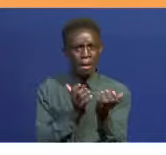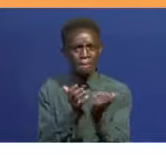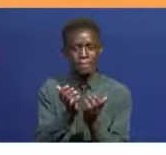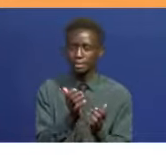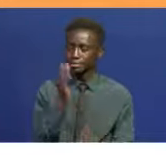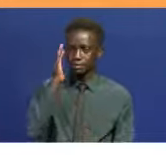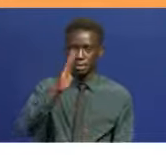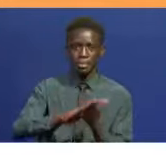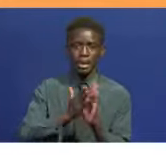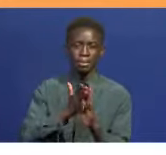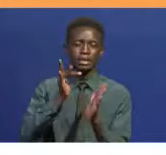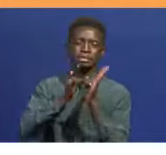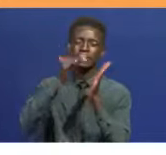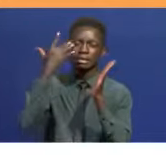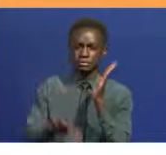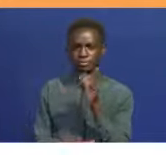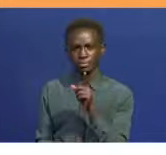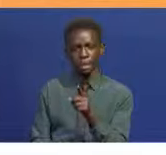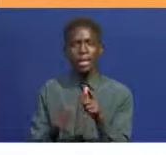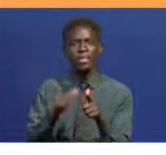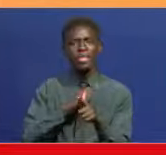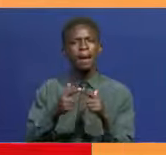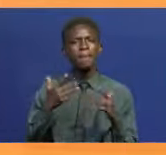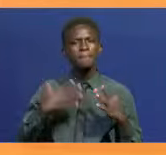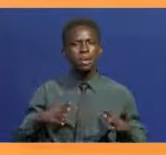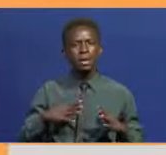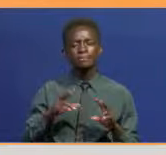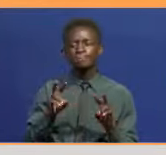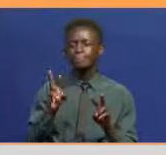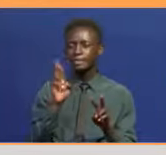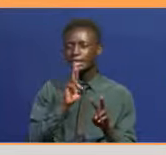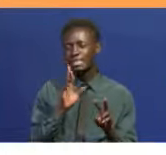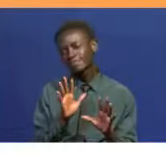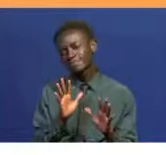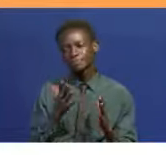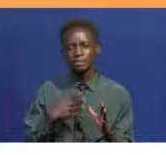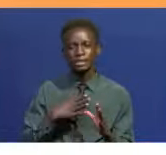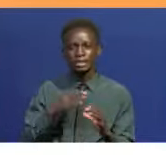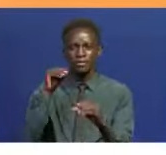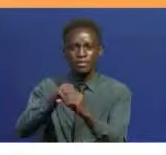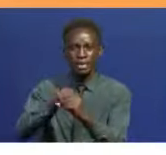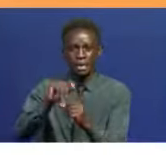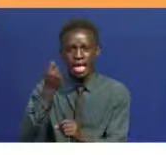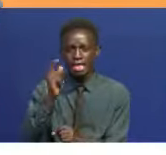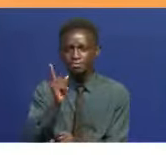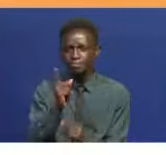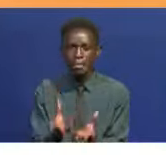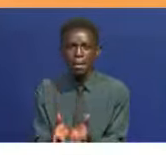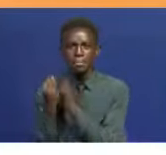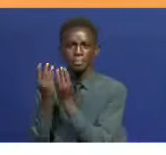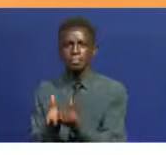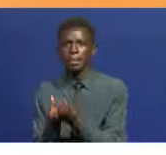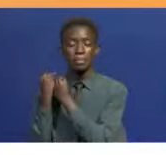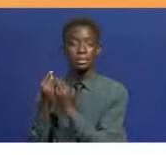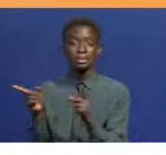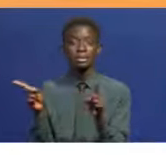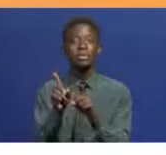seeing, we have a risk of people getting out, people disinvesting in Kenya, and even investors in the security